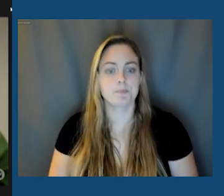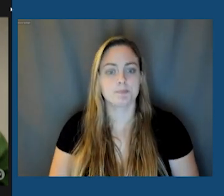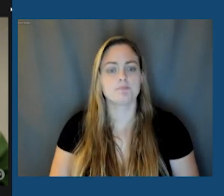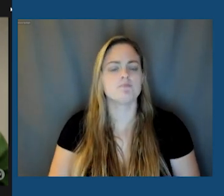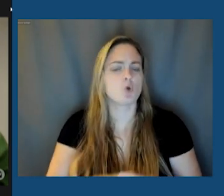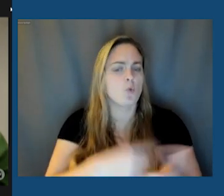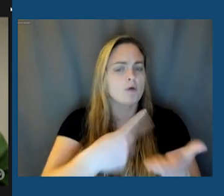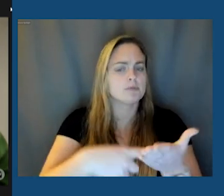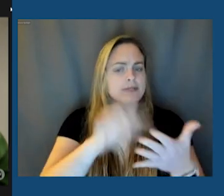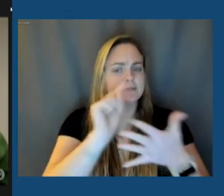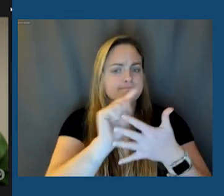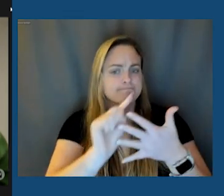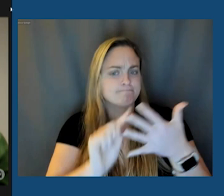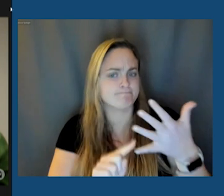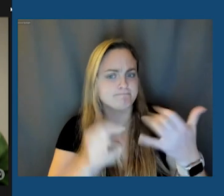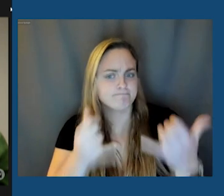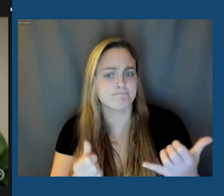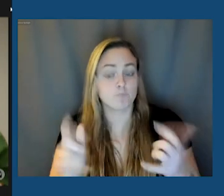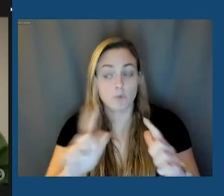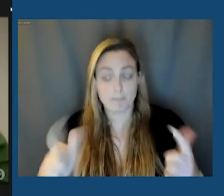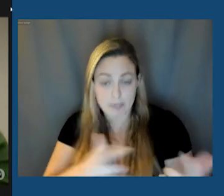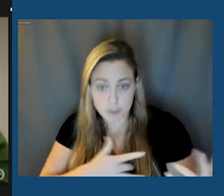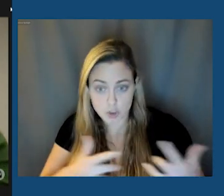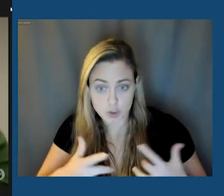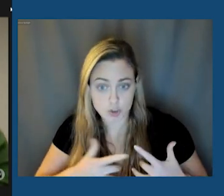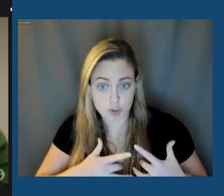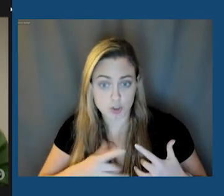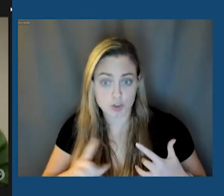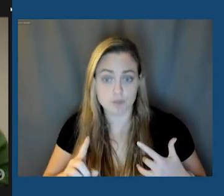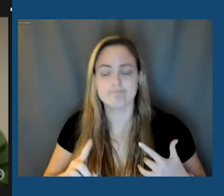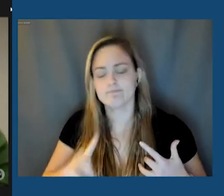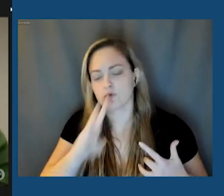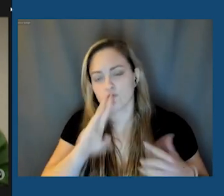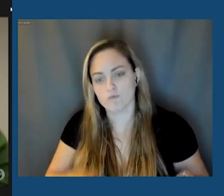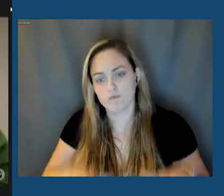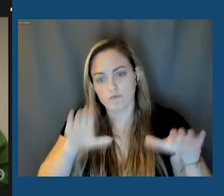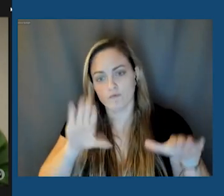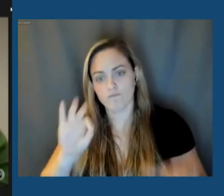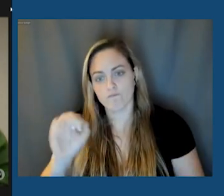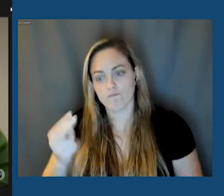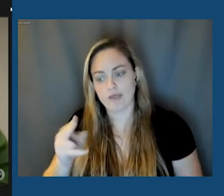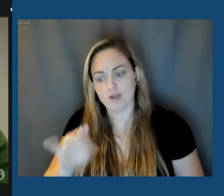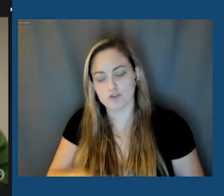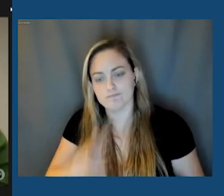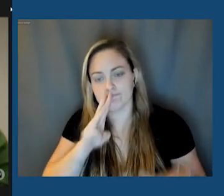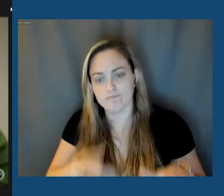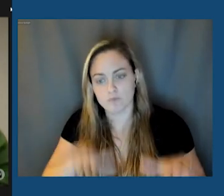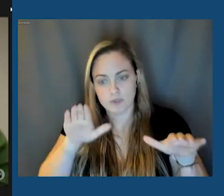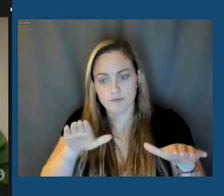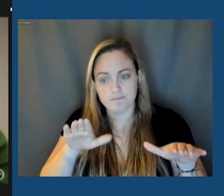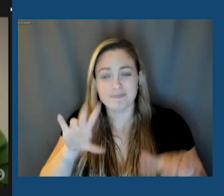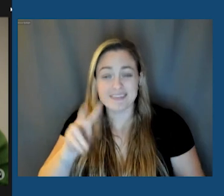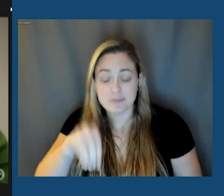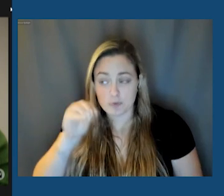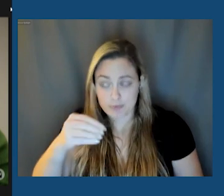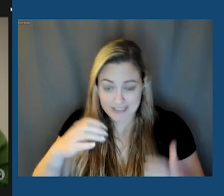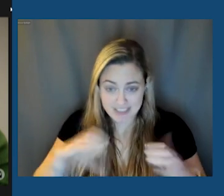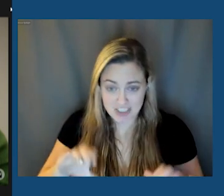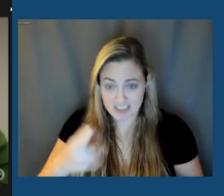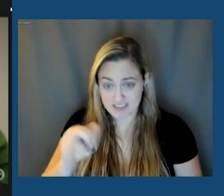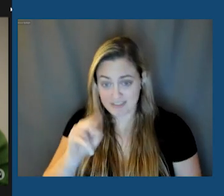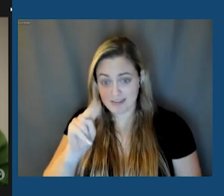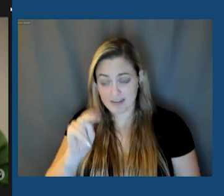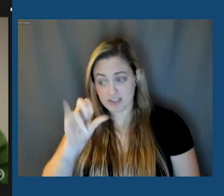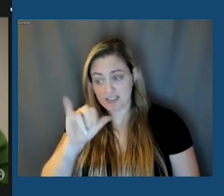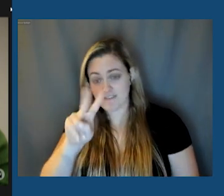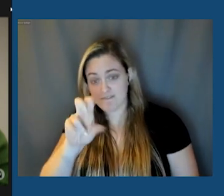region. Right now, the biggest concern is flash flooding. With a 70% chance of flash flooding in the Hudson Valley starting Tuesday